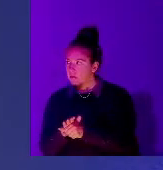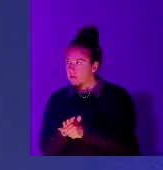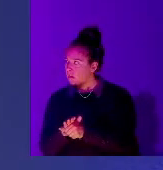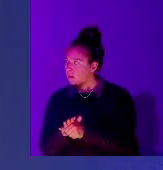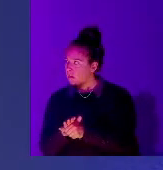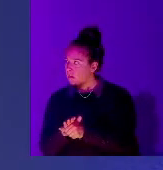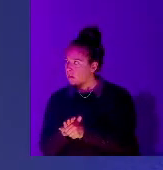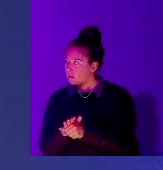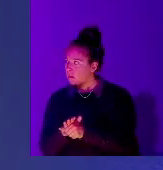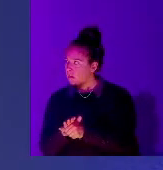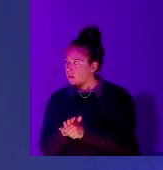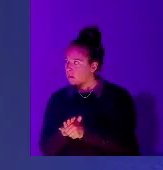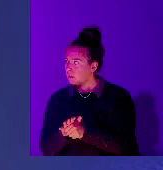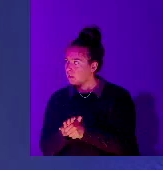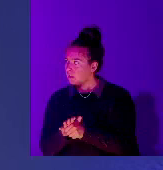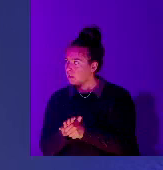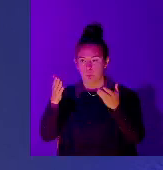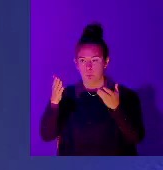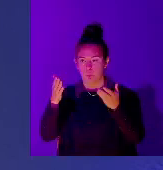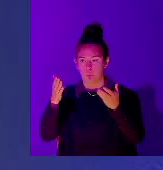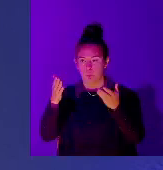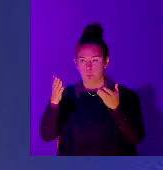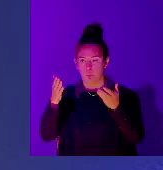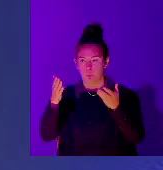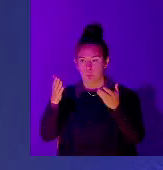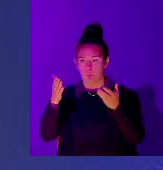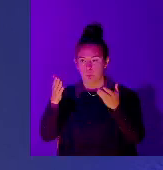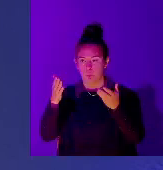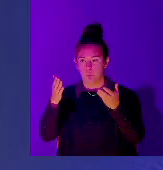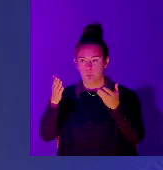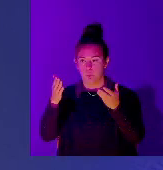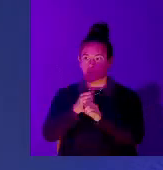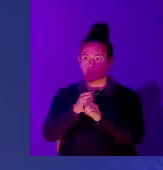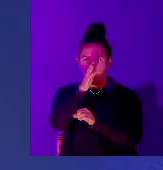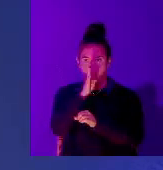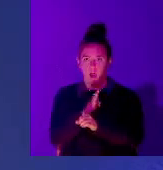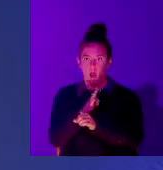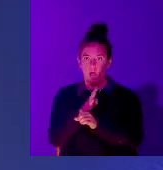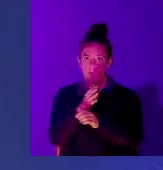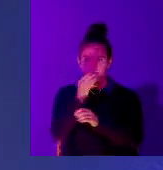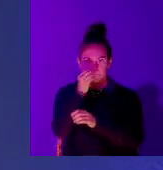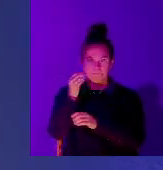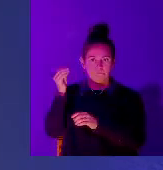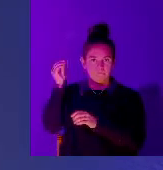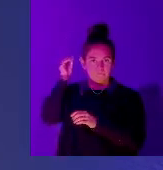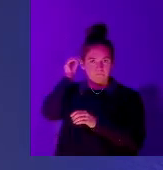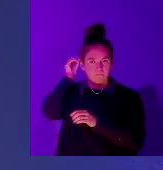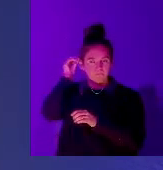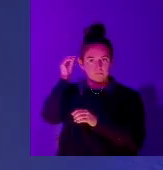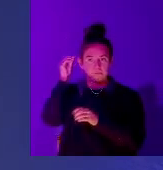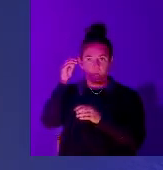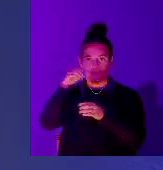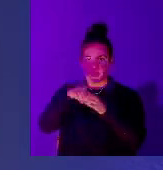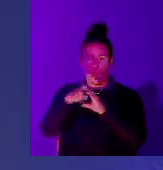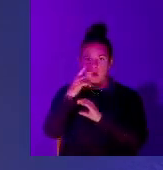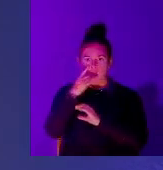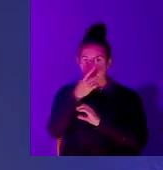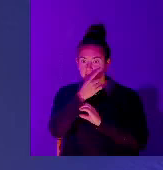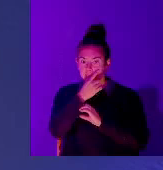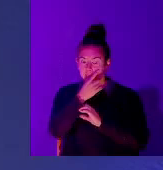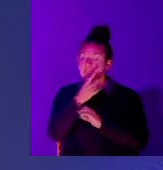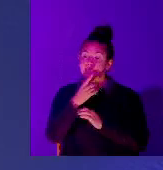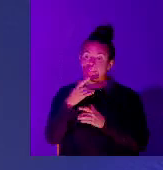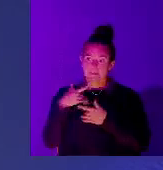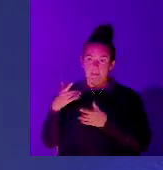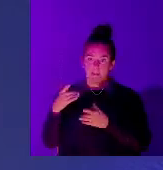own eyes or as others perceive Him is likely to be inspired by Him. Ask yourself, has it made me